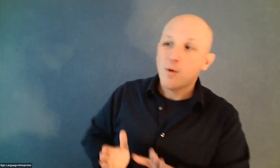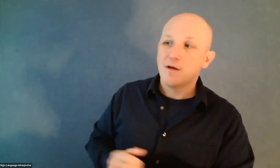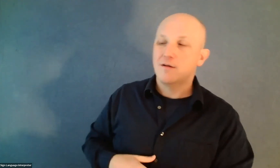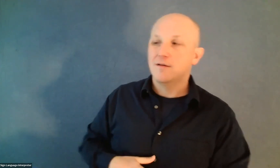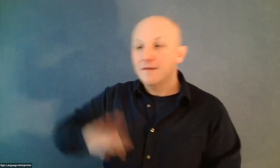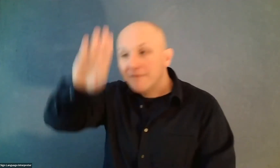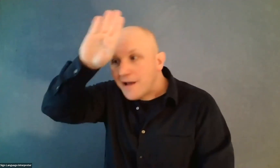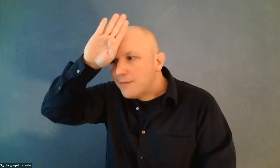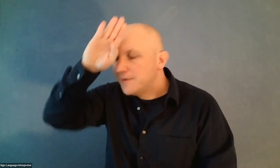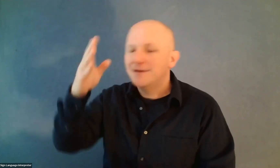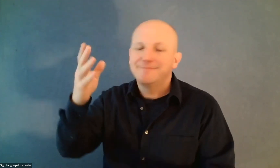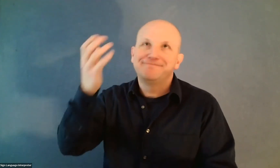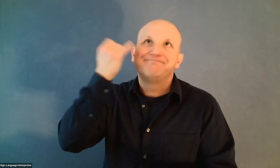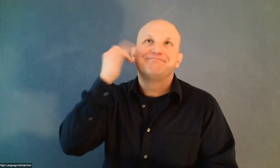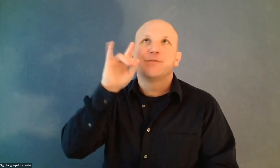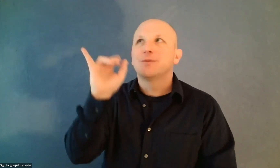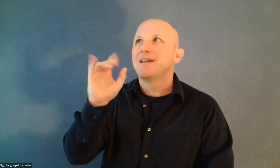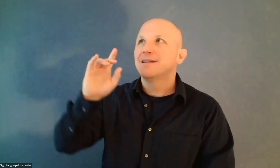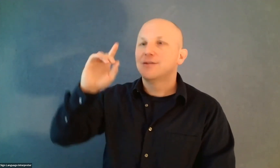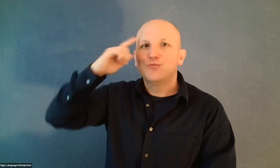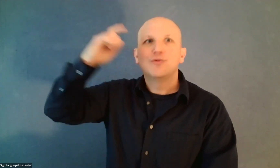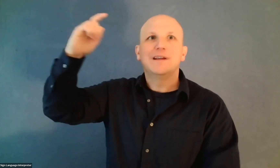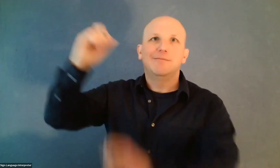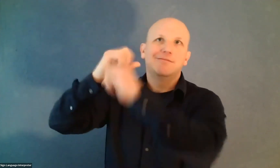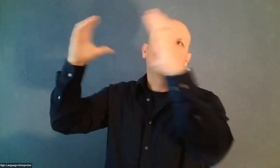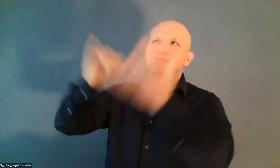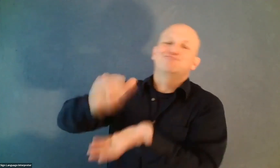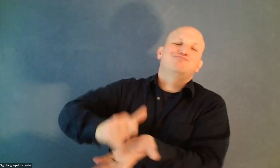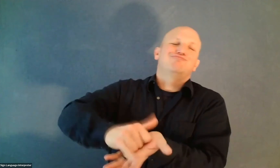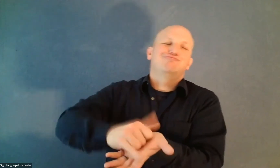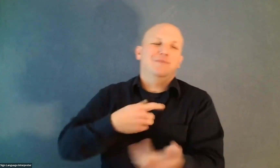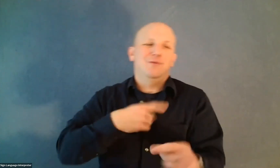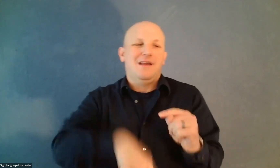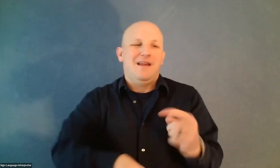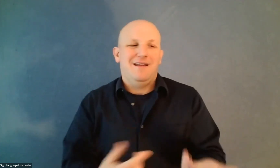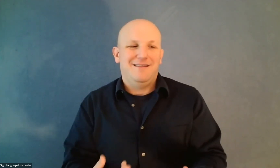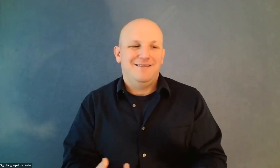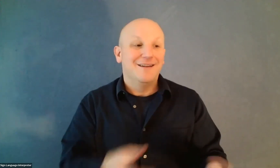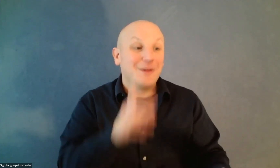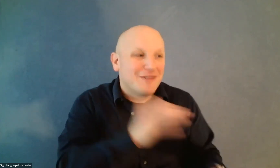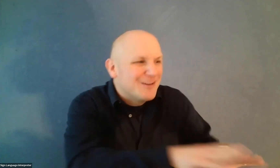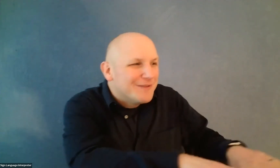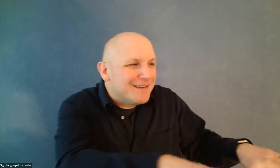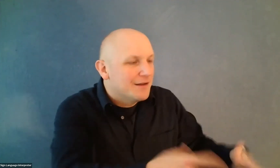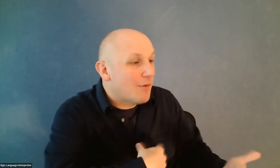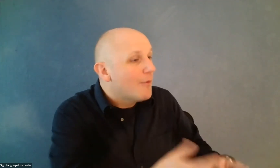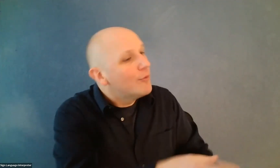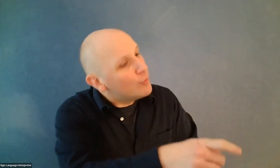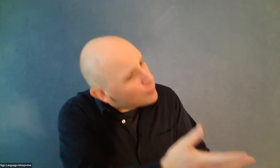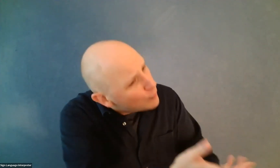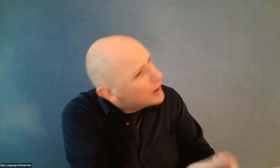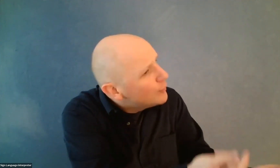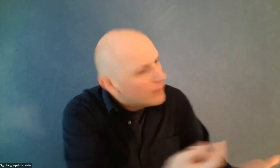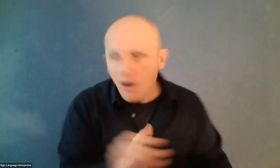like a dream in the sense of like, that's what you want to be when a kid, but it's,